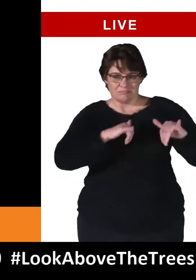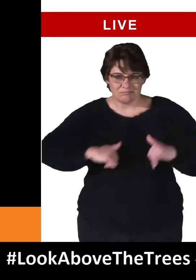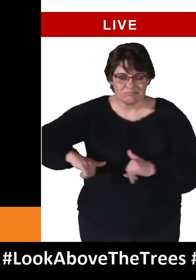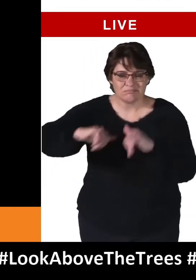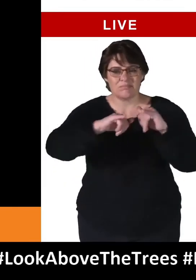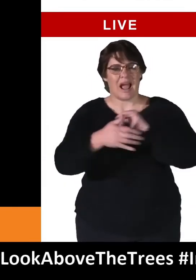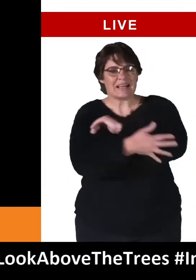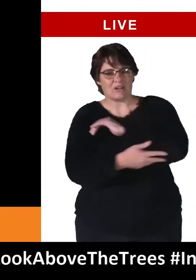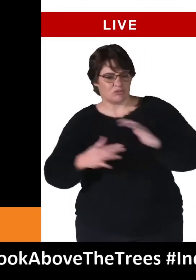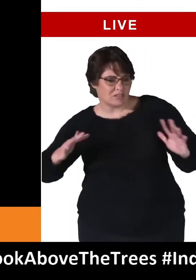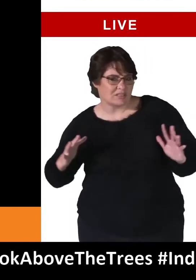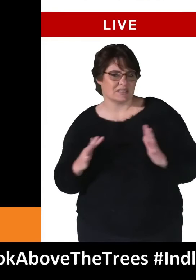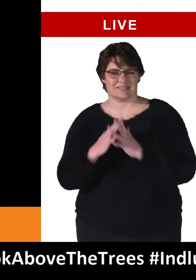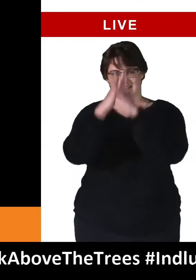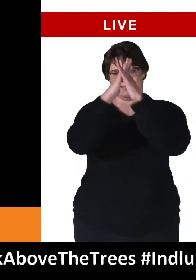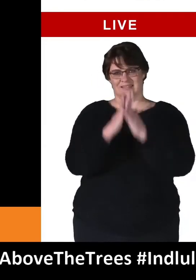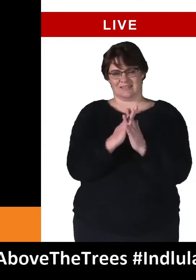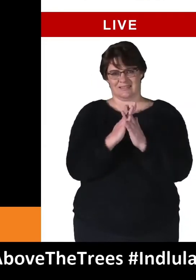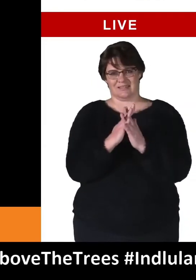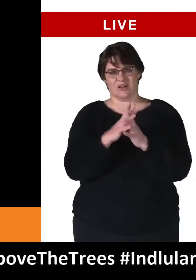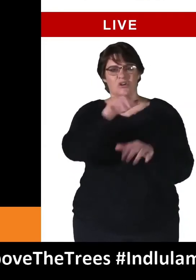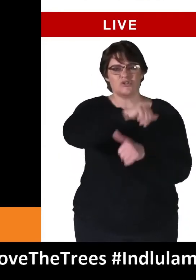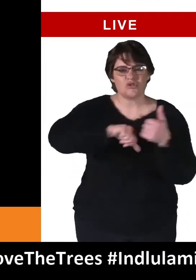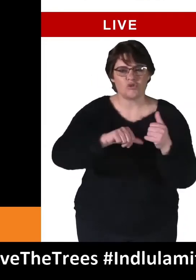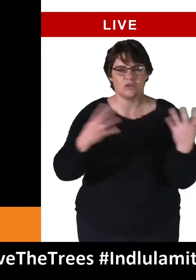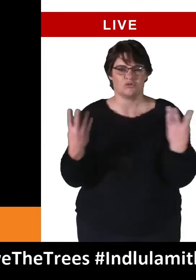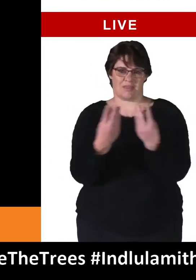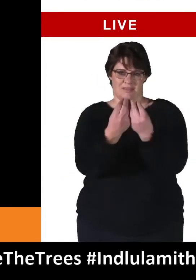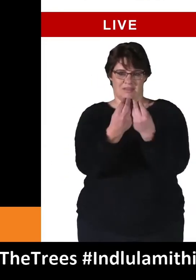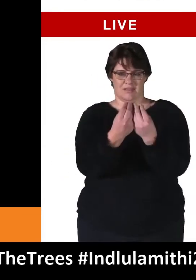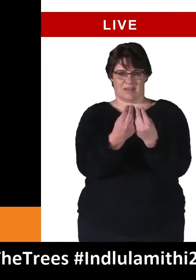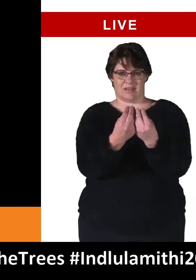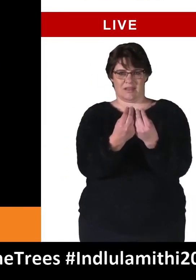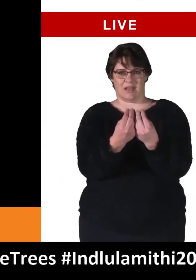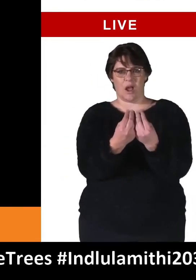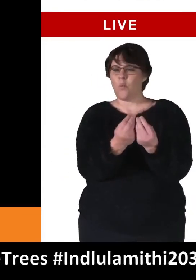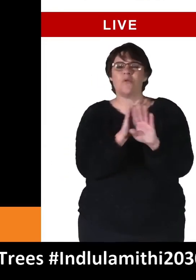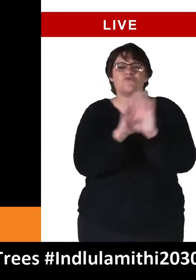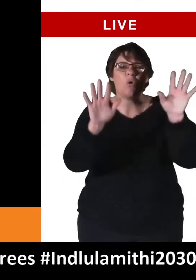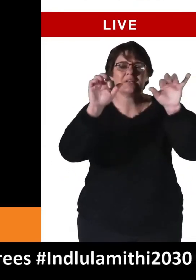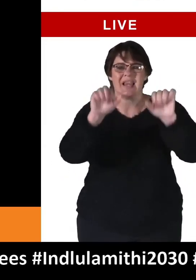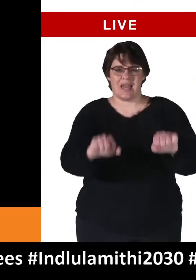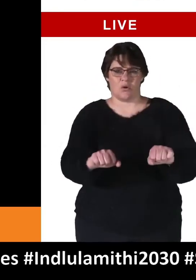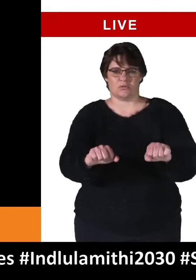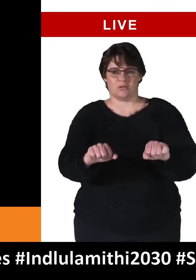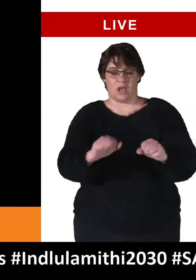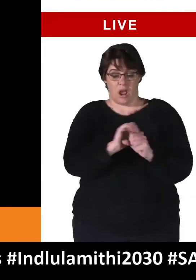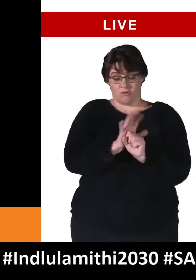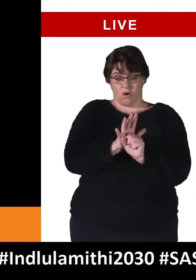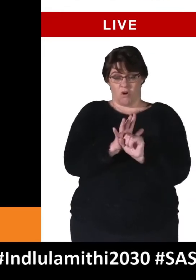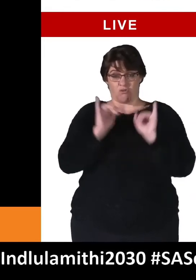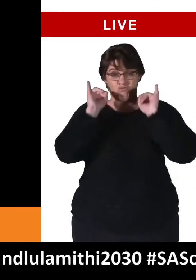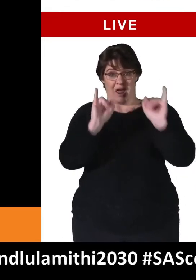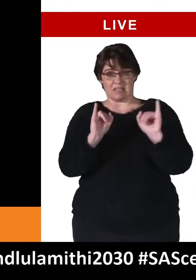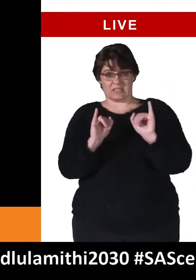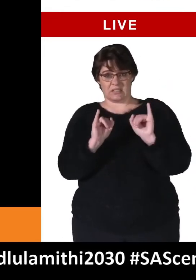nationhood, solidarity, social cohesion, and to never allow the current crisis to